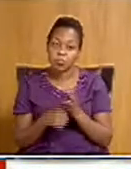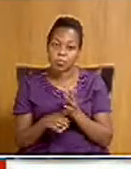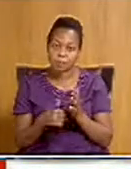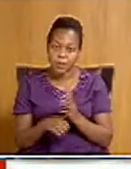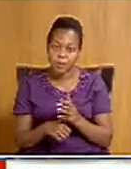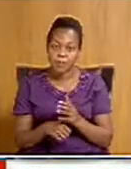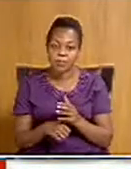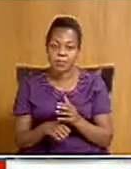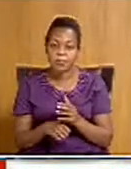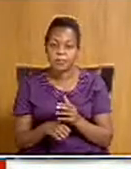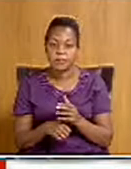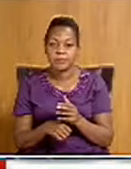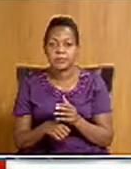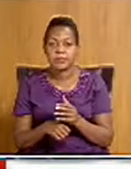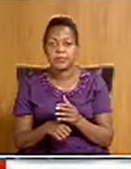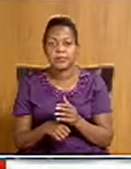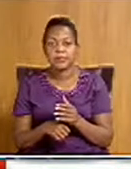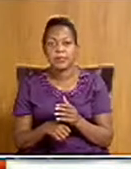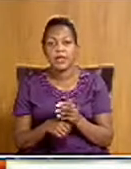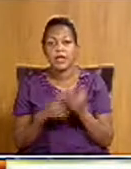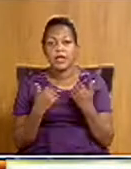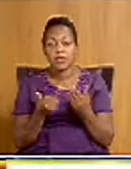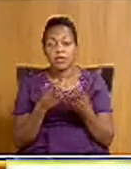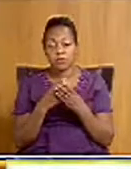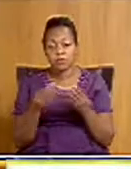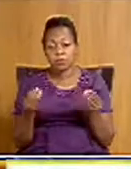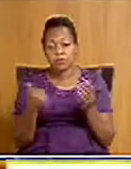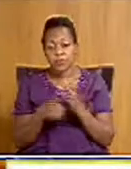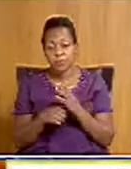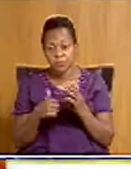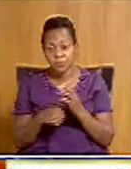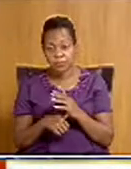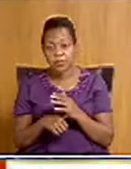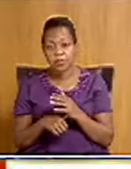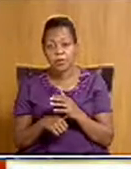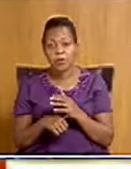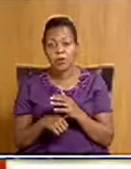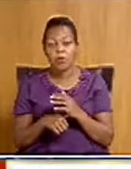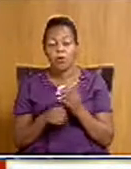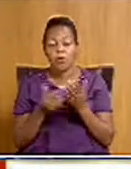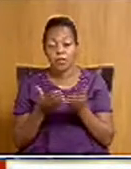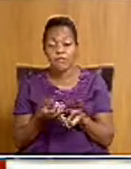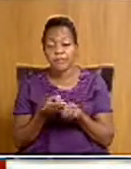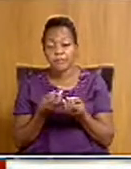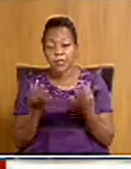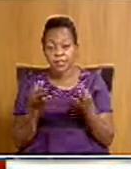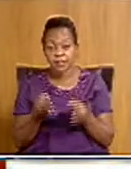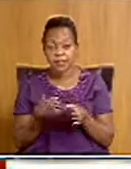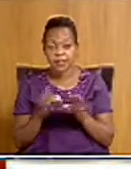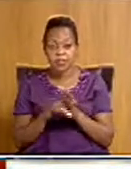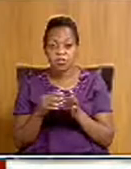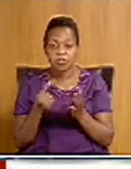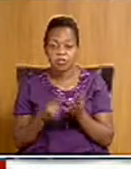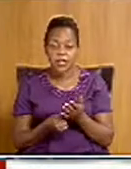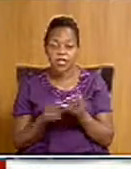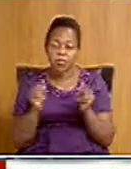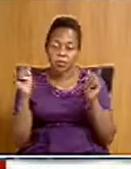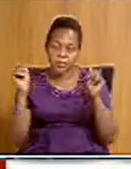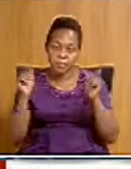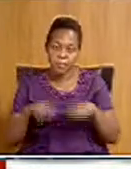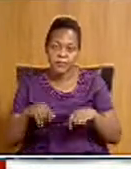In order, therefore, sort of the problem of the new happy phenomenon of surpluses in Uganda, we need to